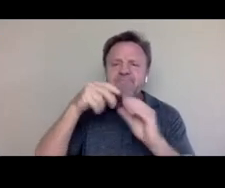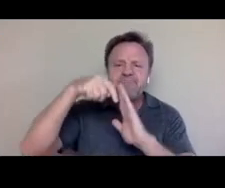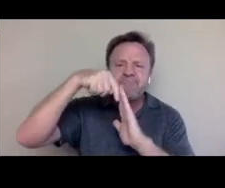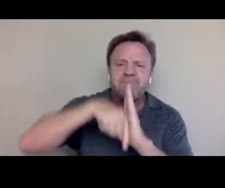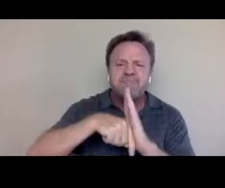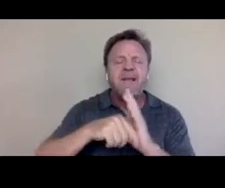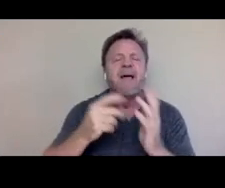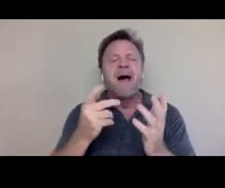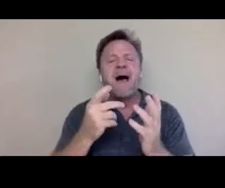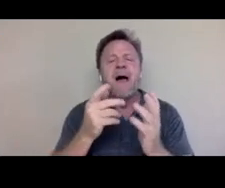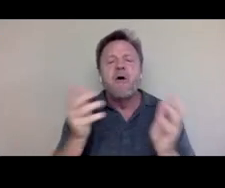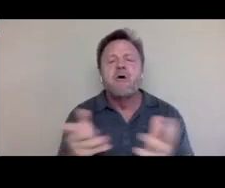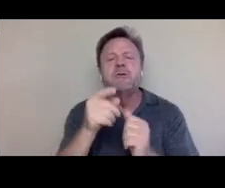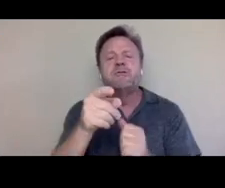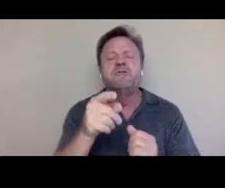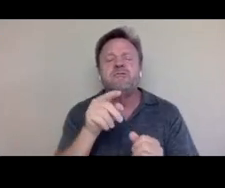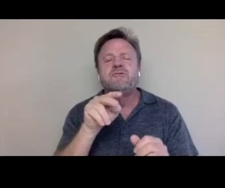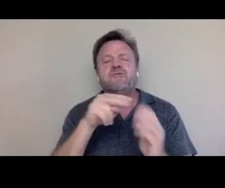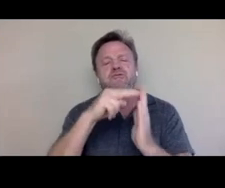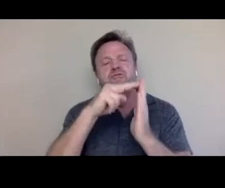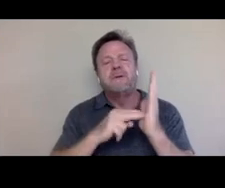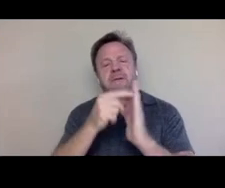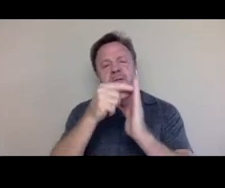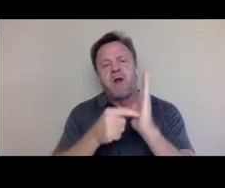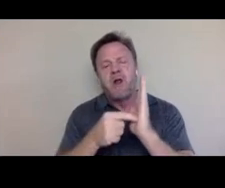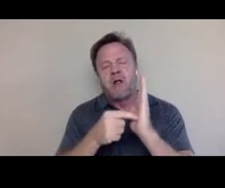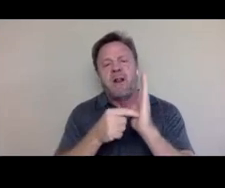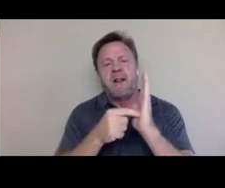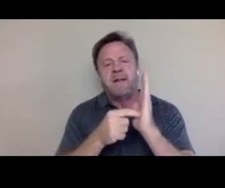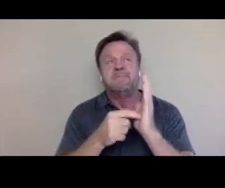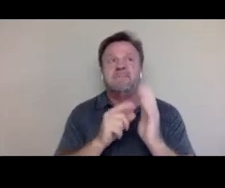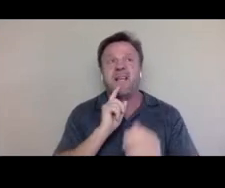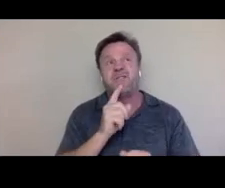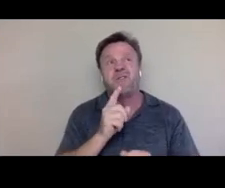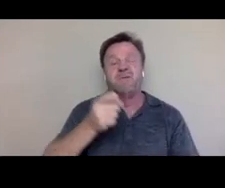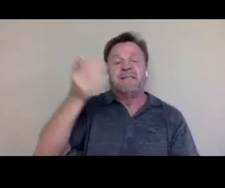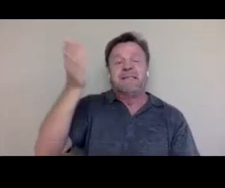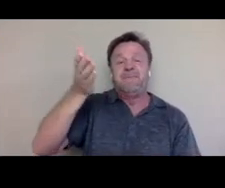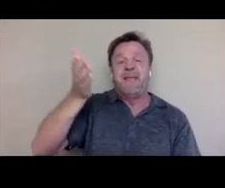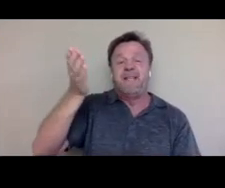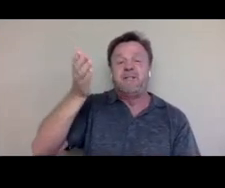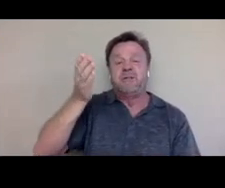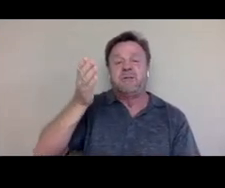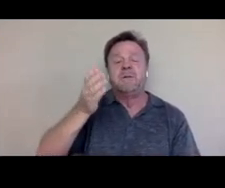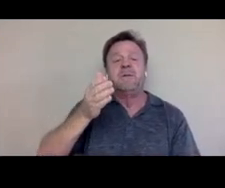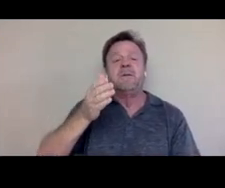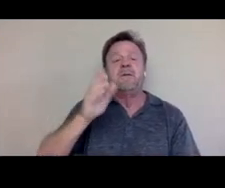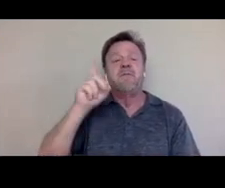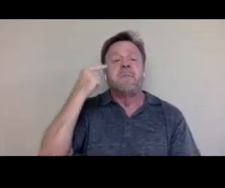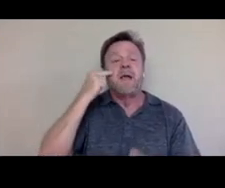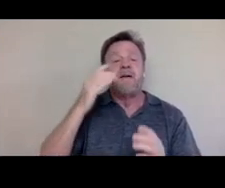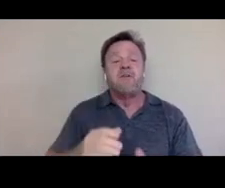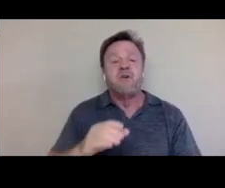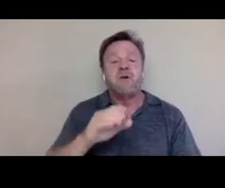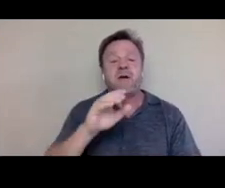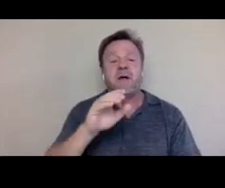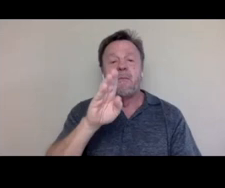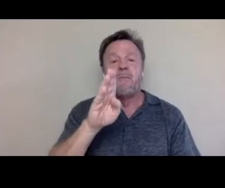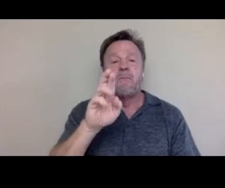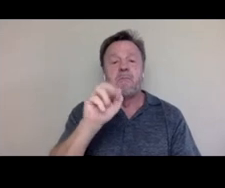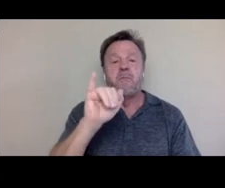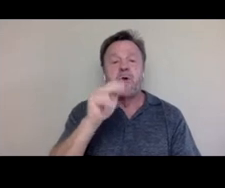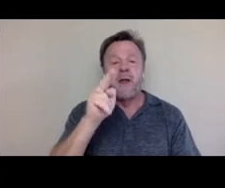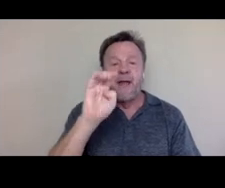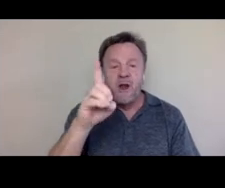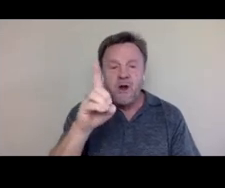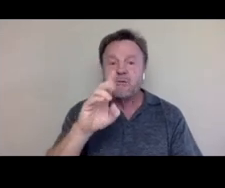urge you to take a look at an article. Actually, it was a speech made by Governor Lyle Brainard, who's a member of the